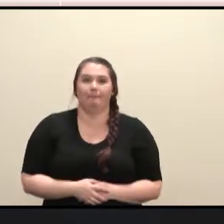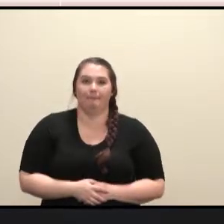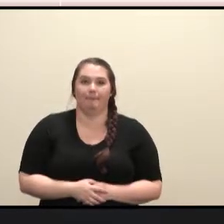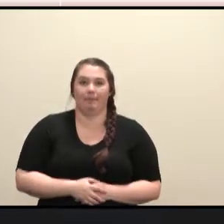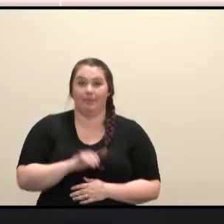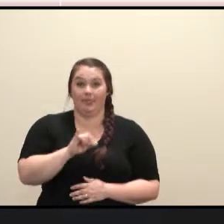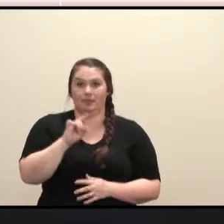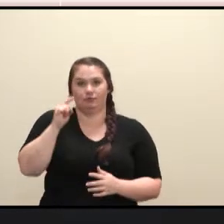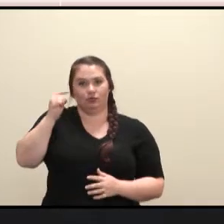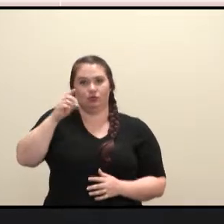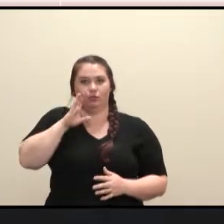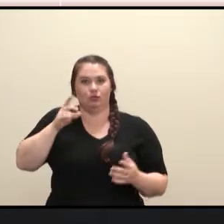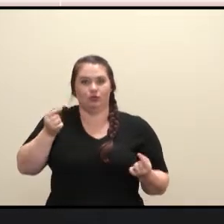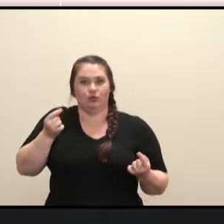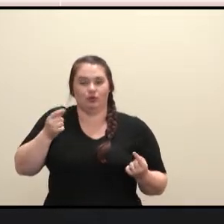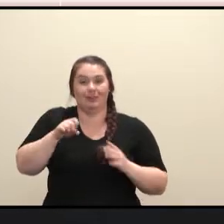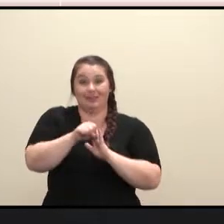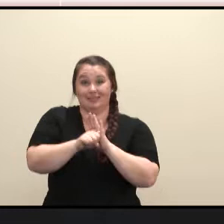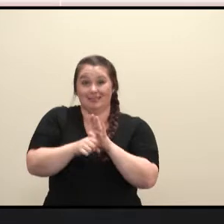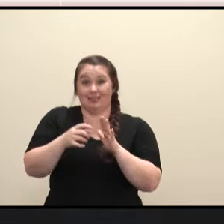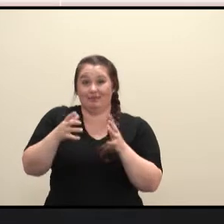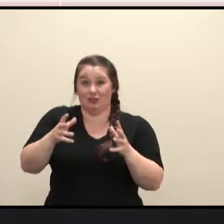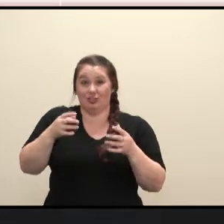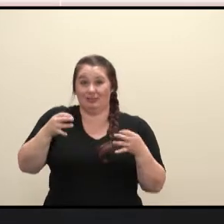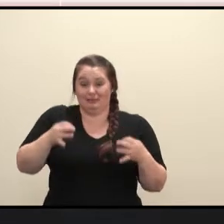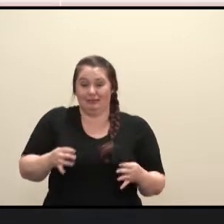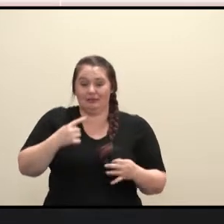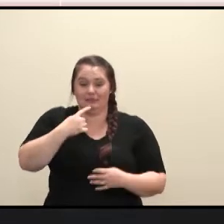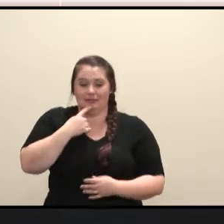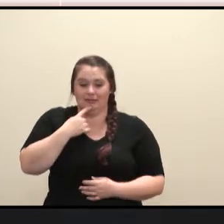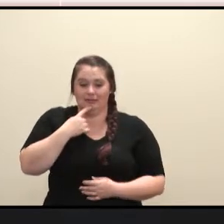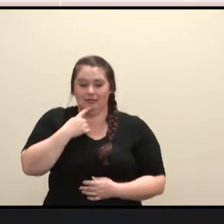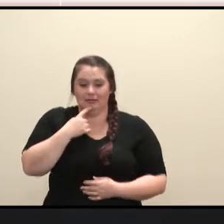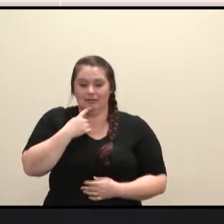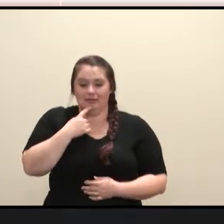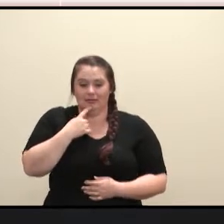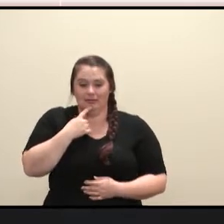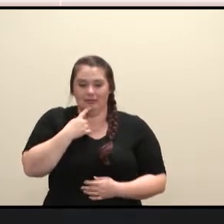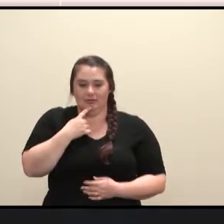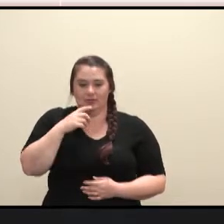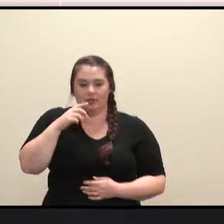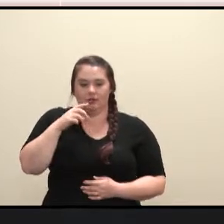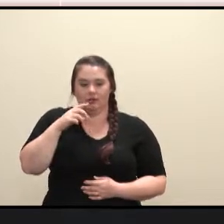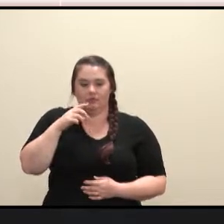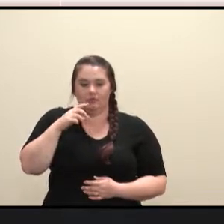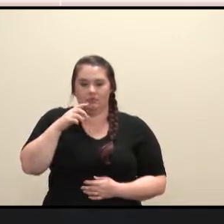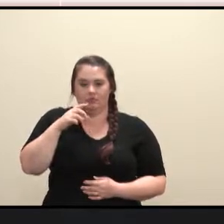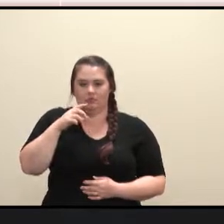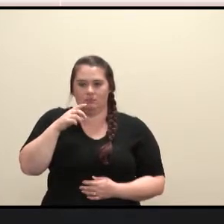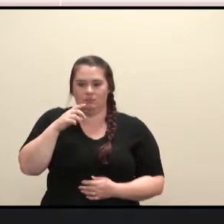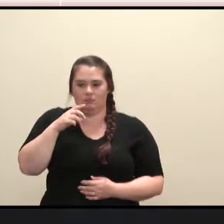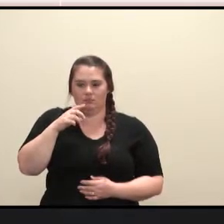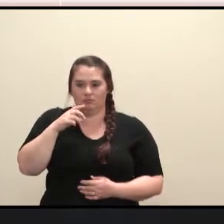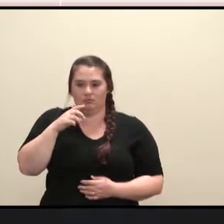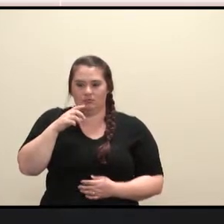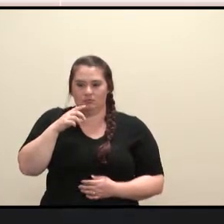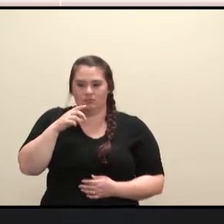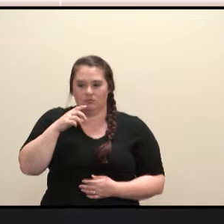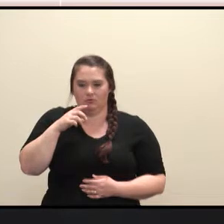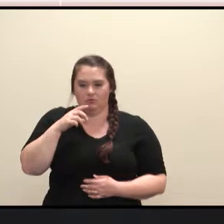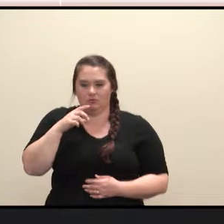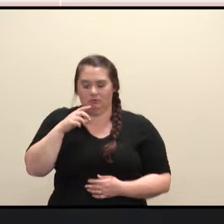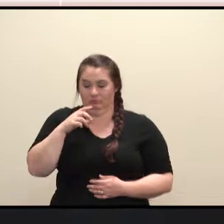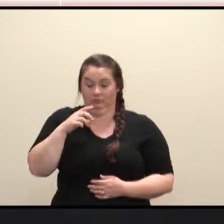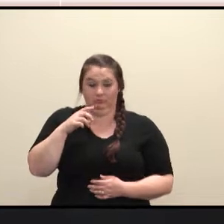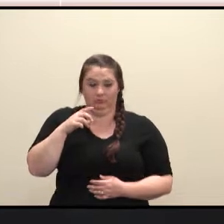compression. The state decided this year is 4.36% across the state. So that was the first rate of compression. Then